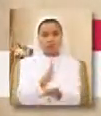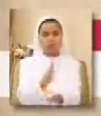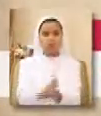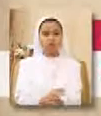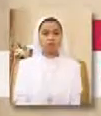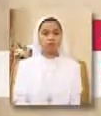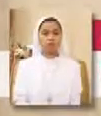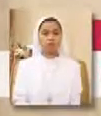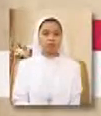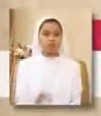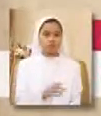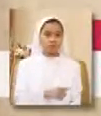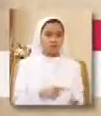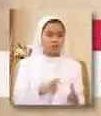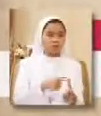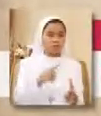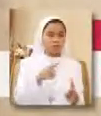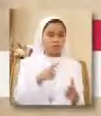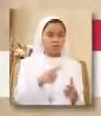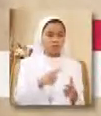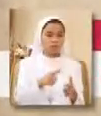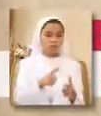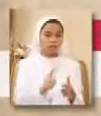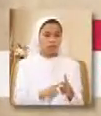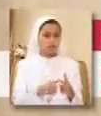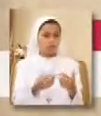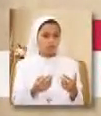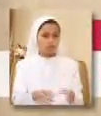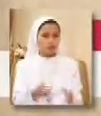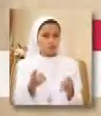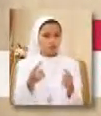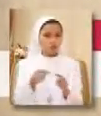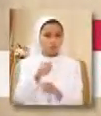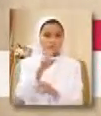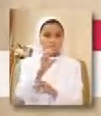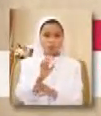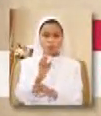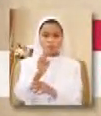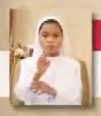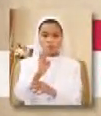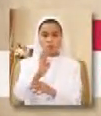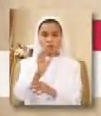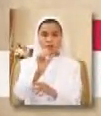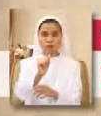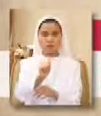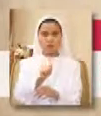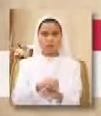The Haitians went back and the Cubans went back to Cuba. And then